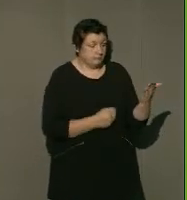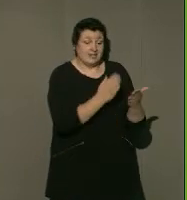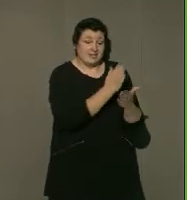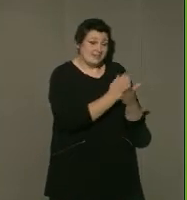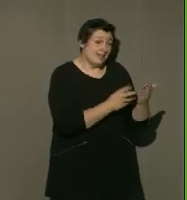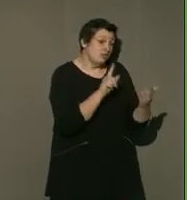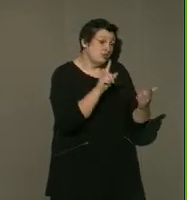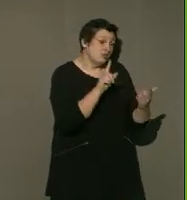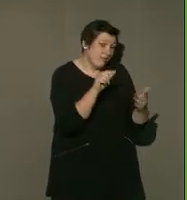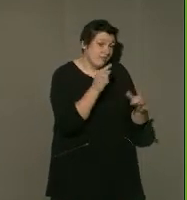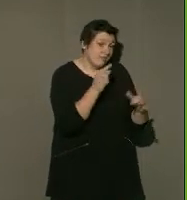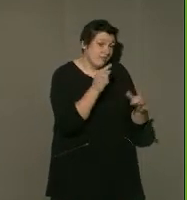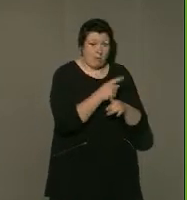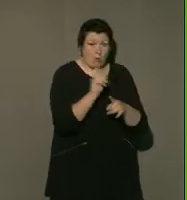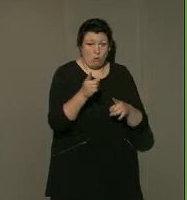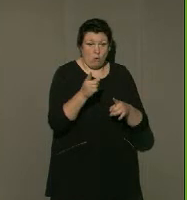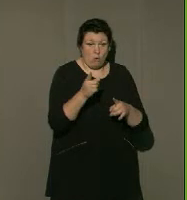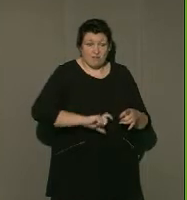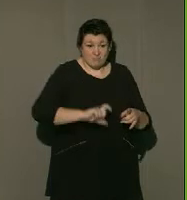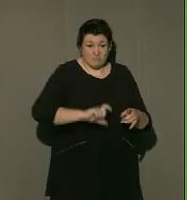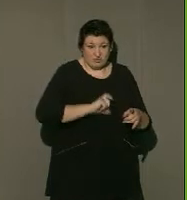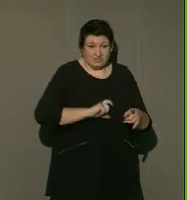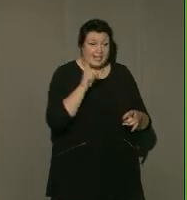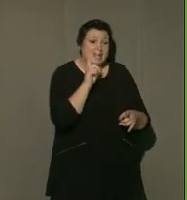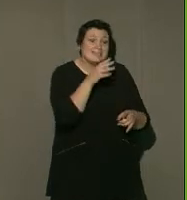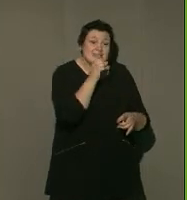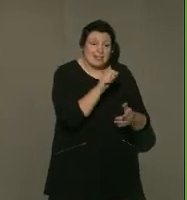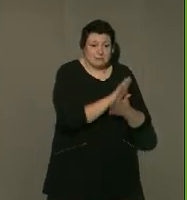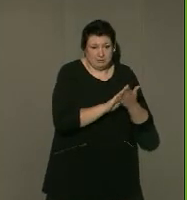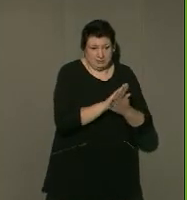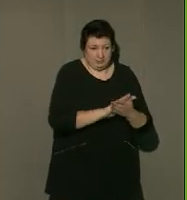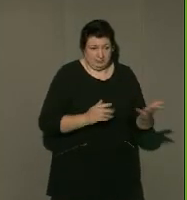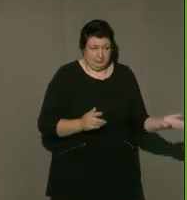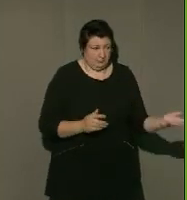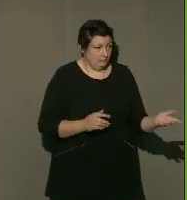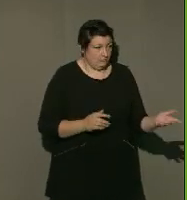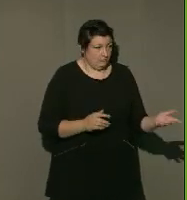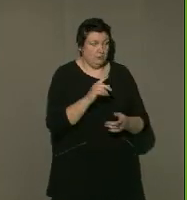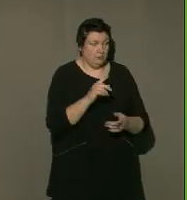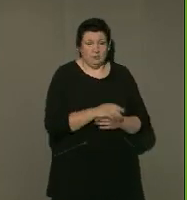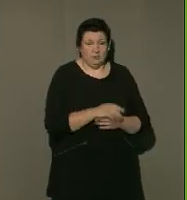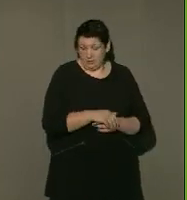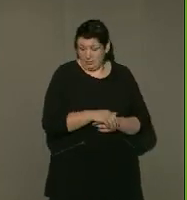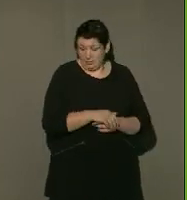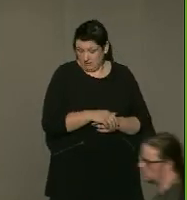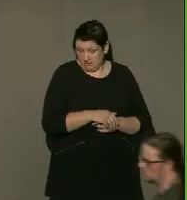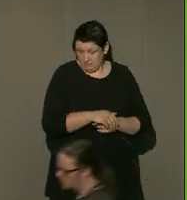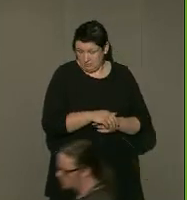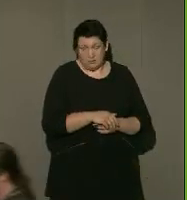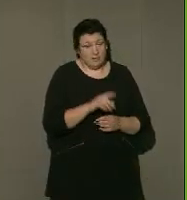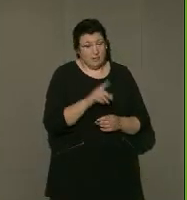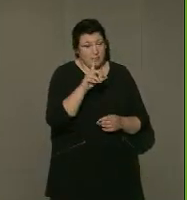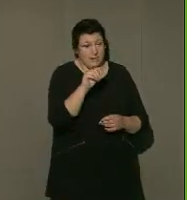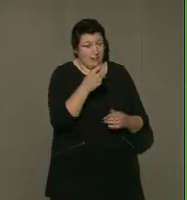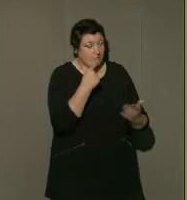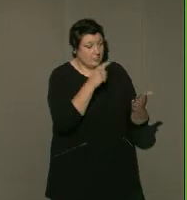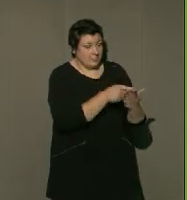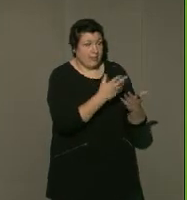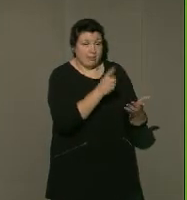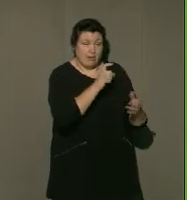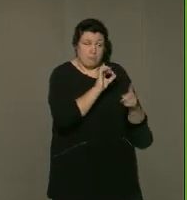is concerned with the characteristic of sex. 11A reads, a reference to a person who has a particular